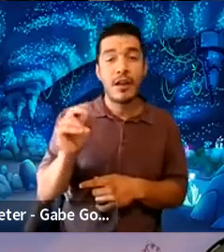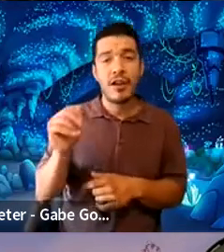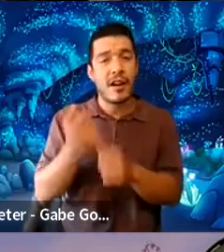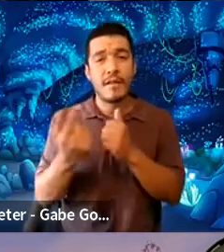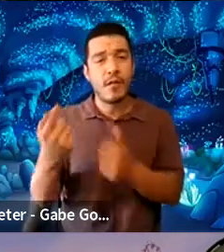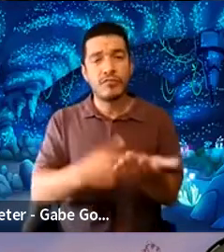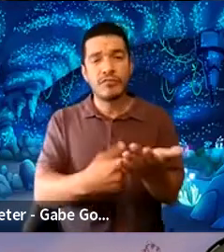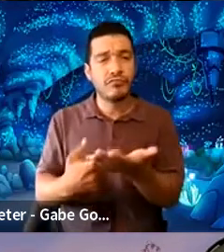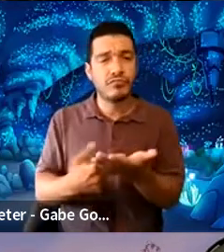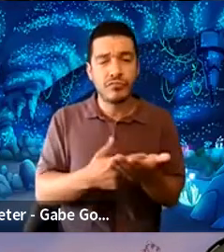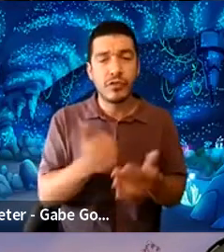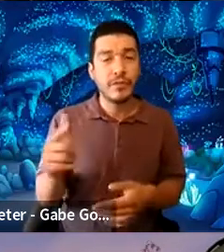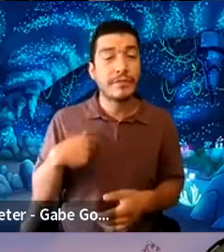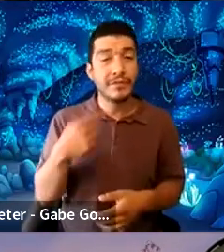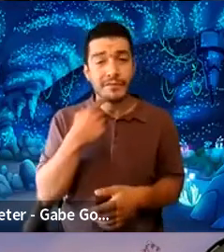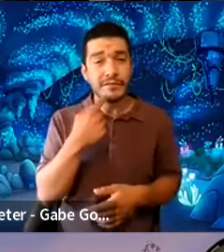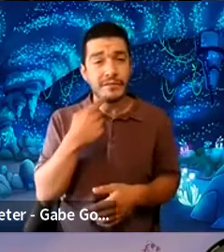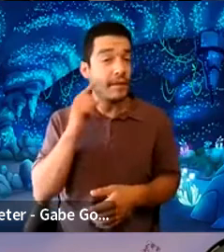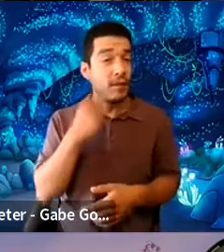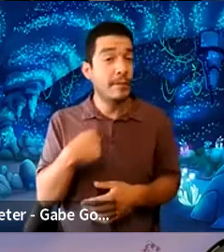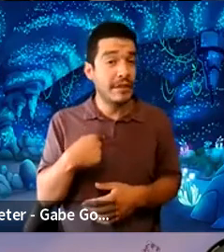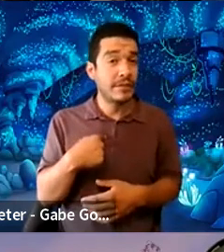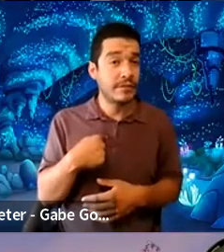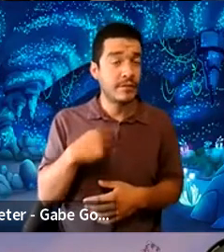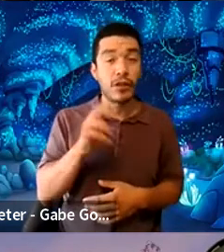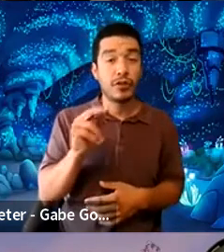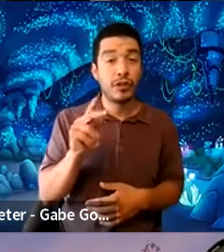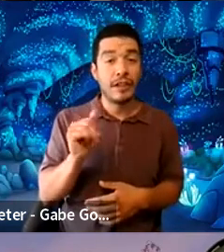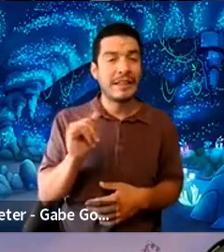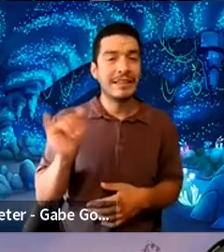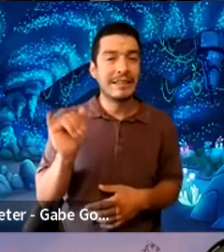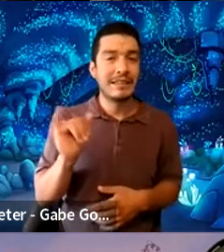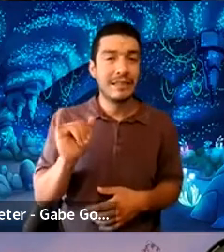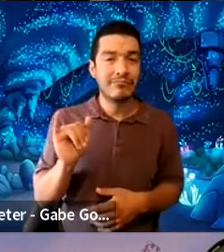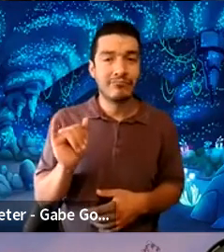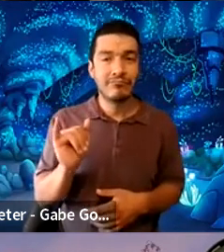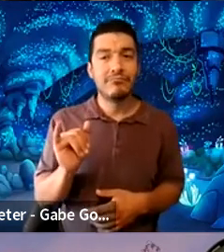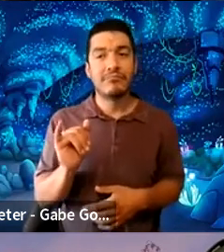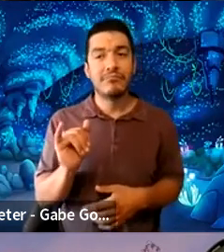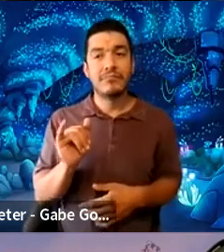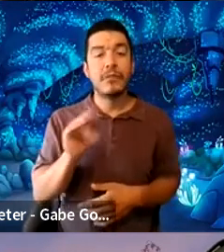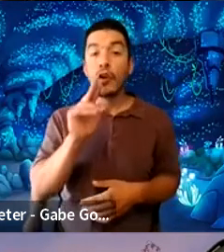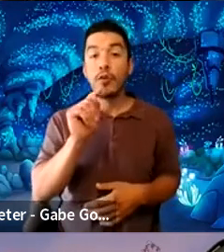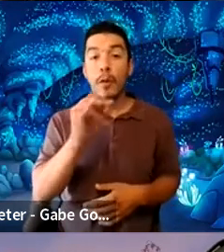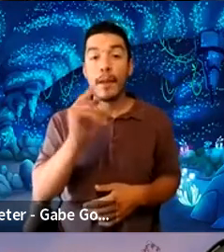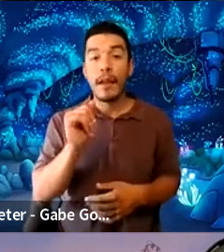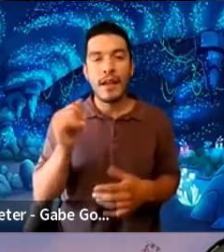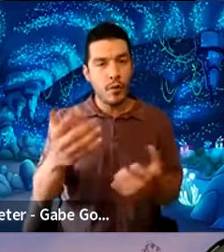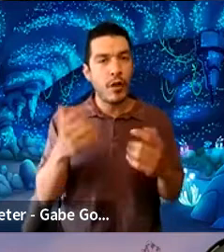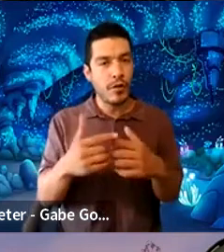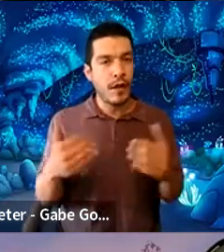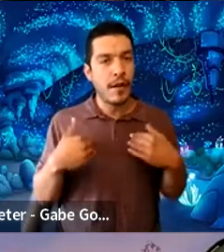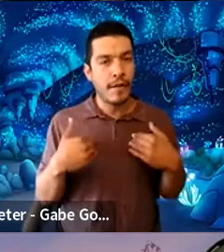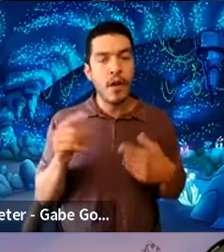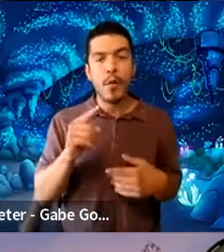we were talking about all this. And I said, you know, to me, Eureka is like, it's the utopia that you want to have,